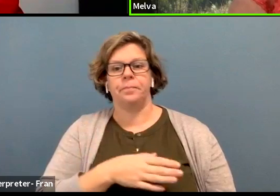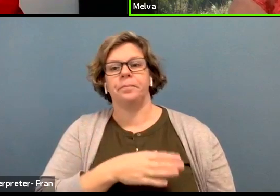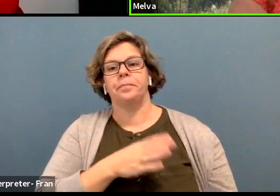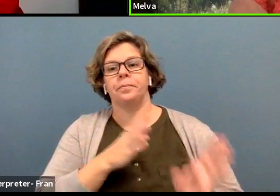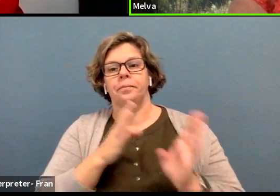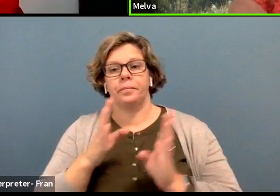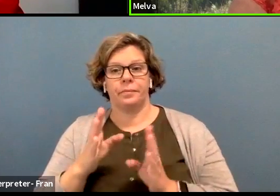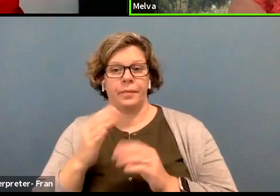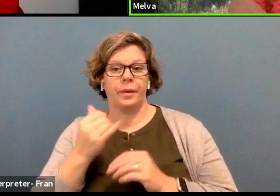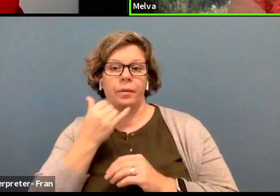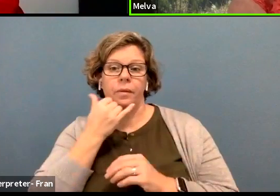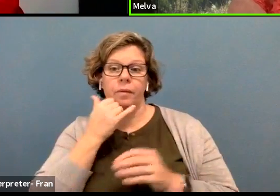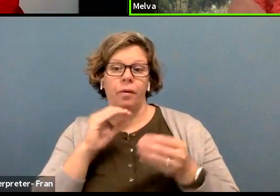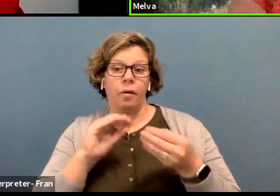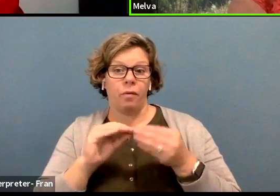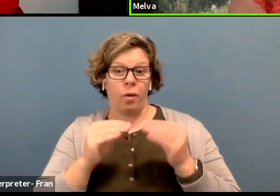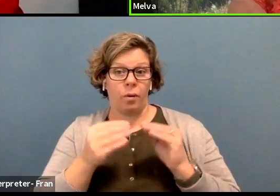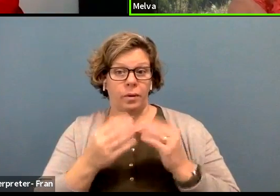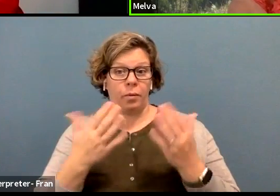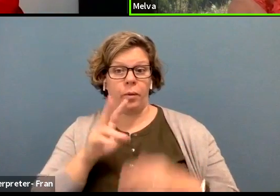IDAHO.org, or